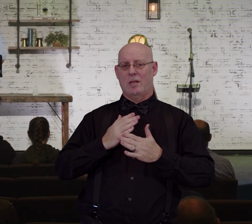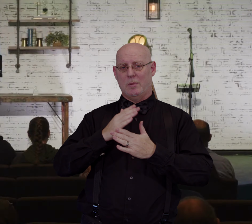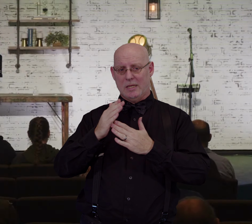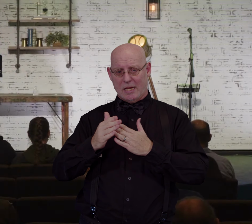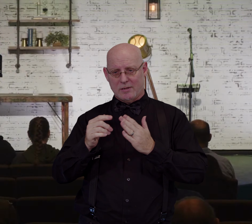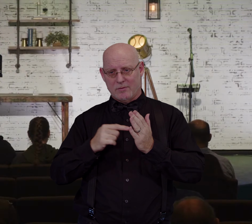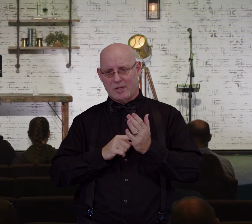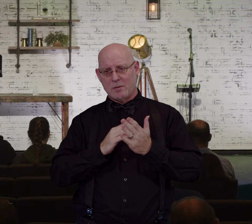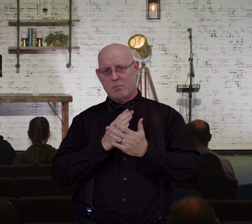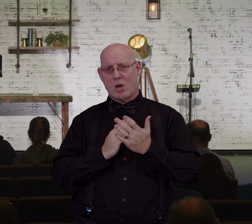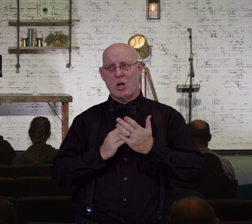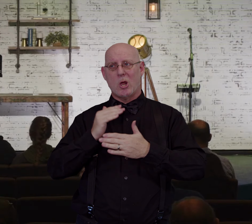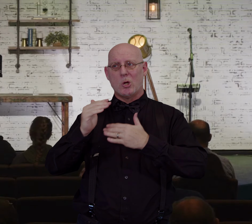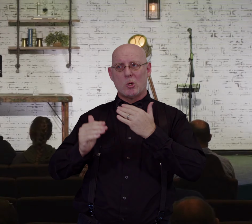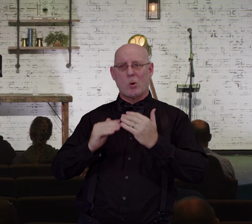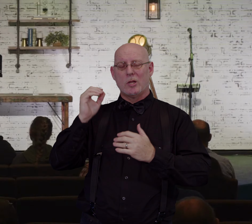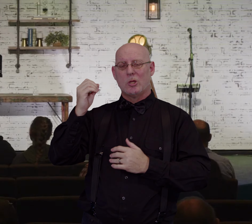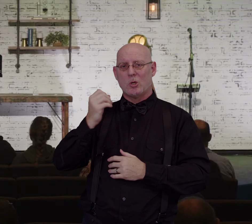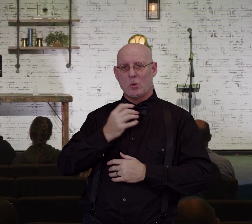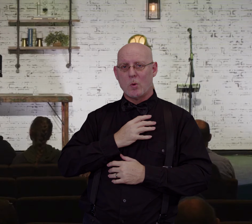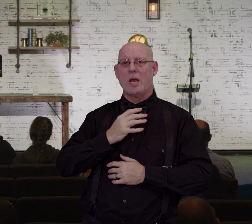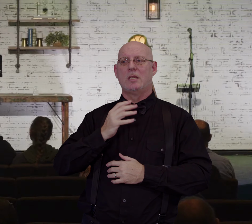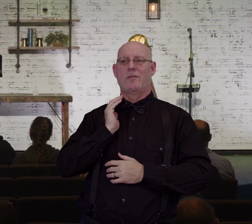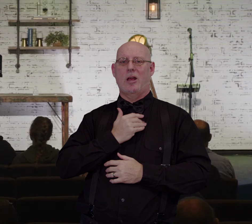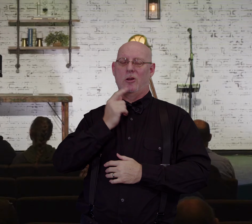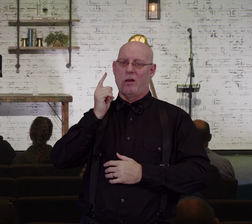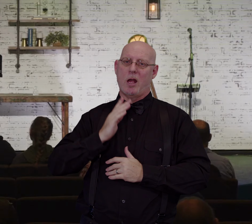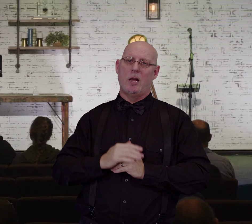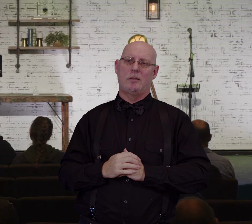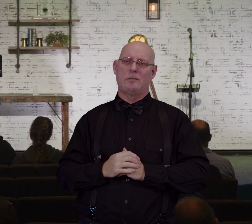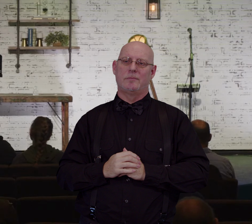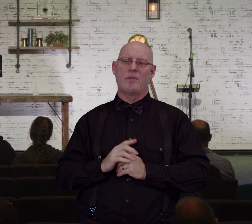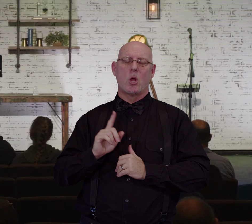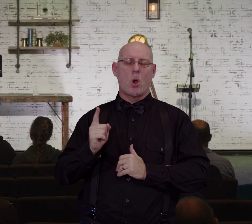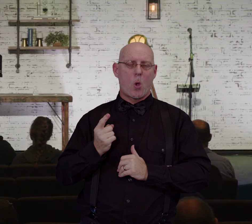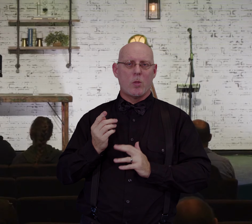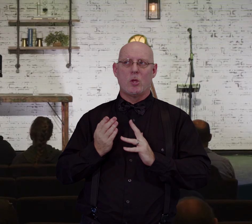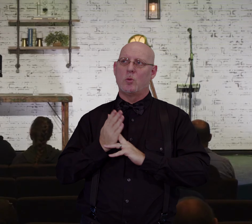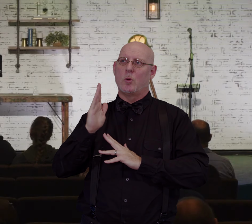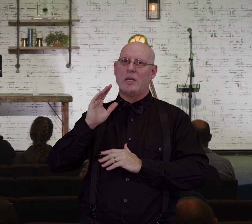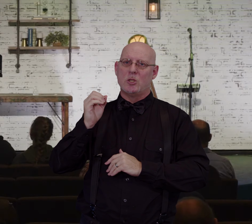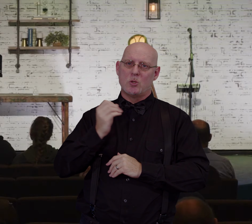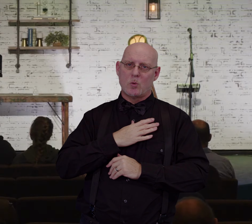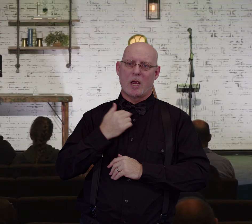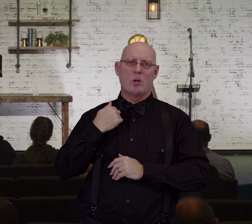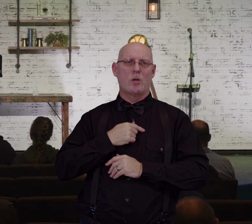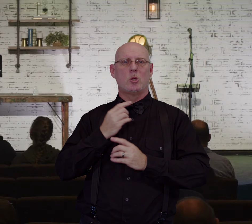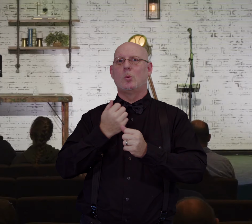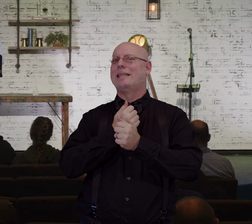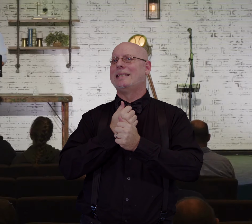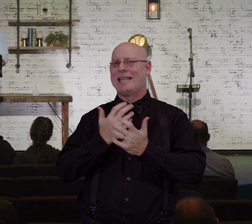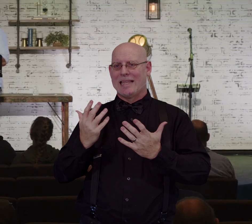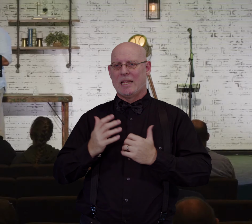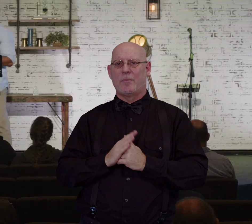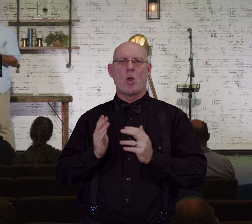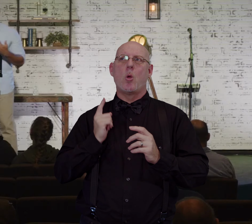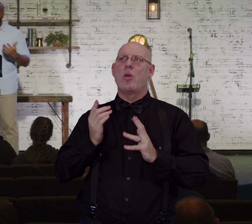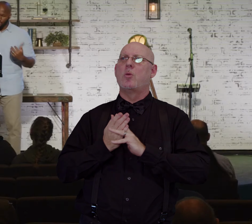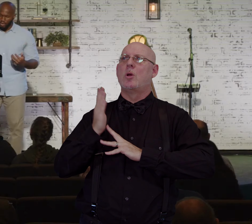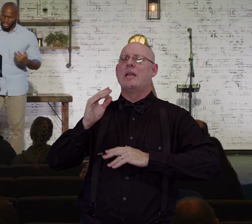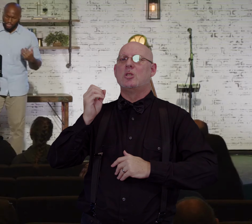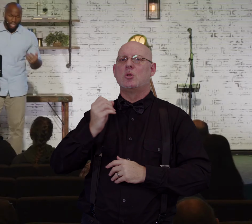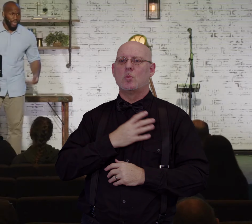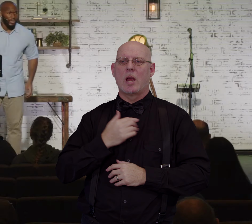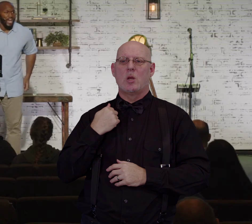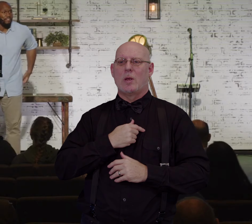end of this, is according to the grace of our God. It is only by his grace that we can do any of this. It is only by